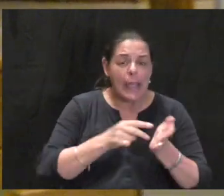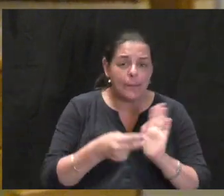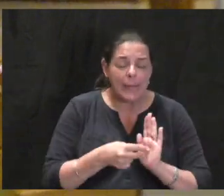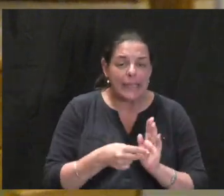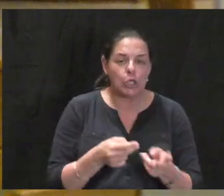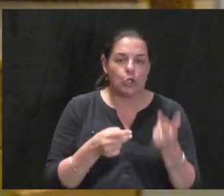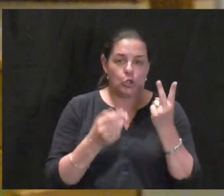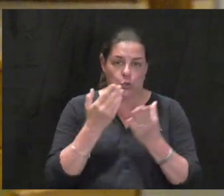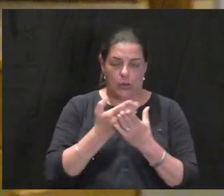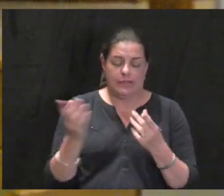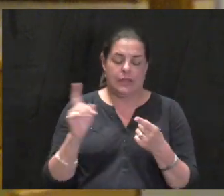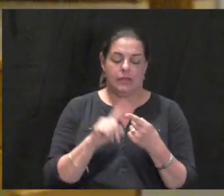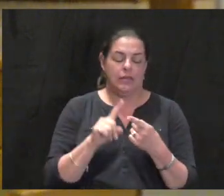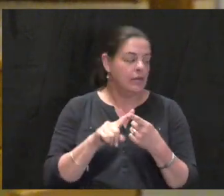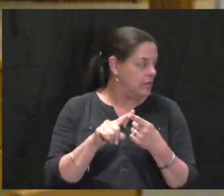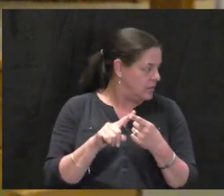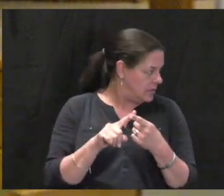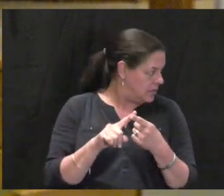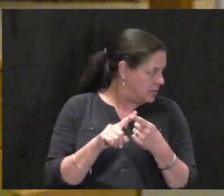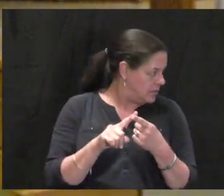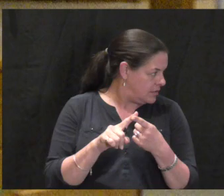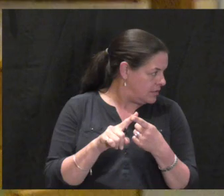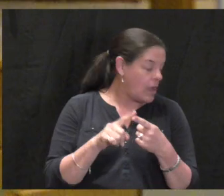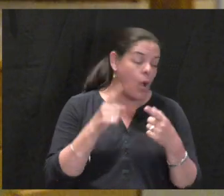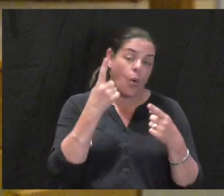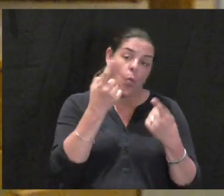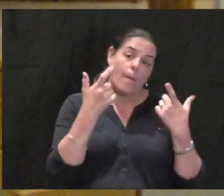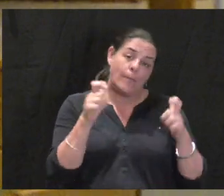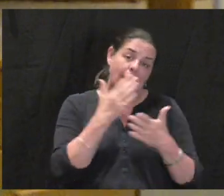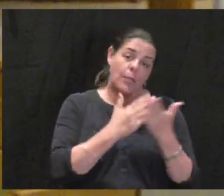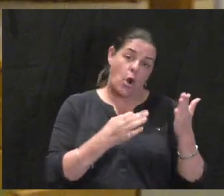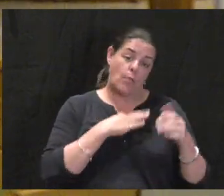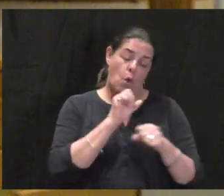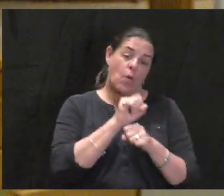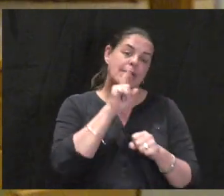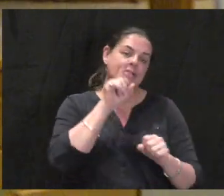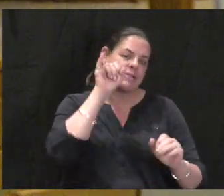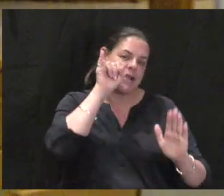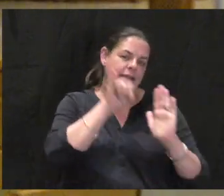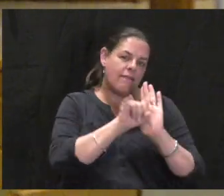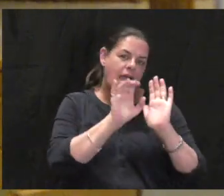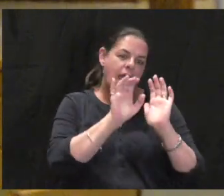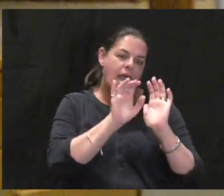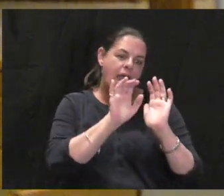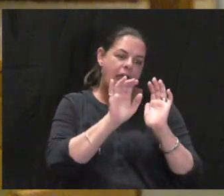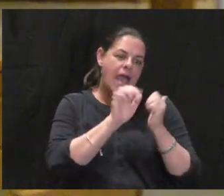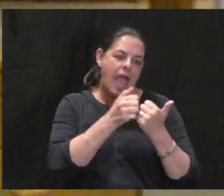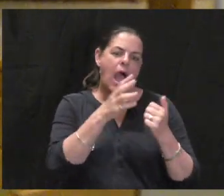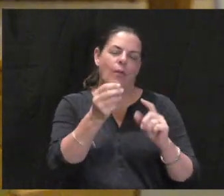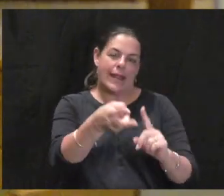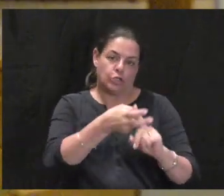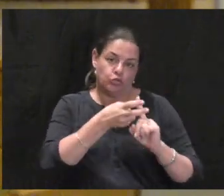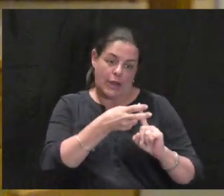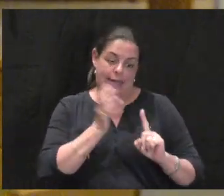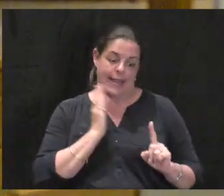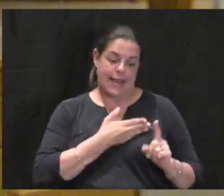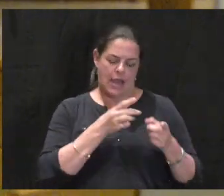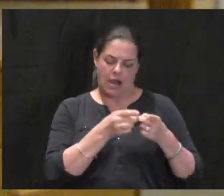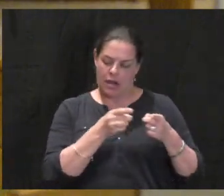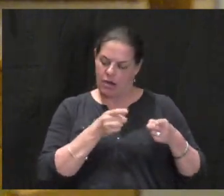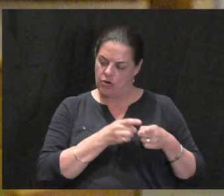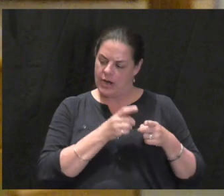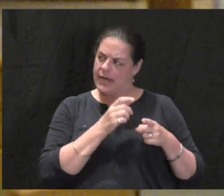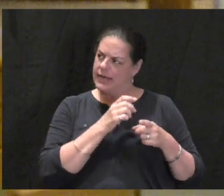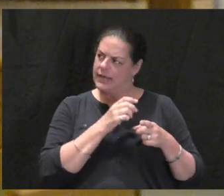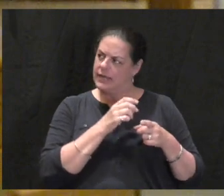then working on that retention piece. So those are kind of some of the big priorities, and I'll talk a little bit more about how I work specifically in each of